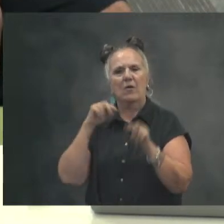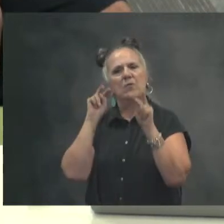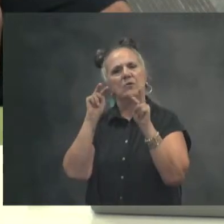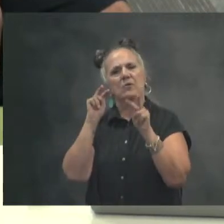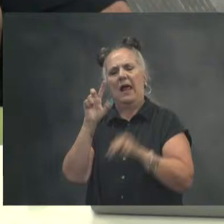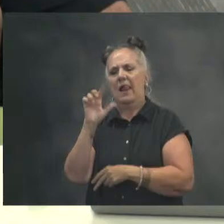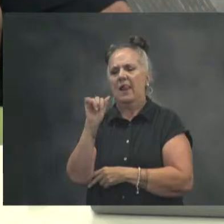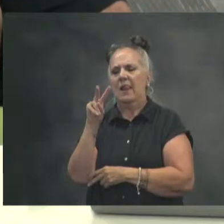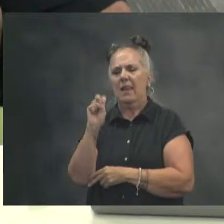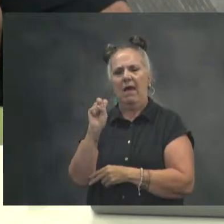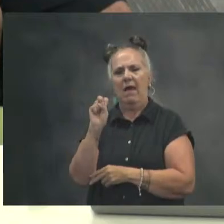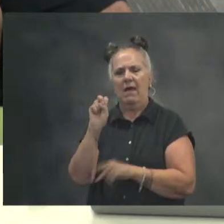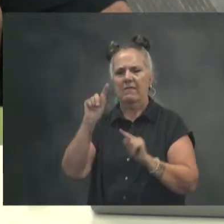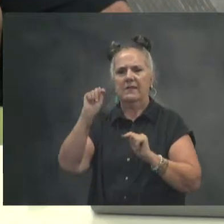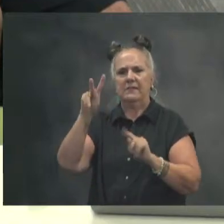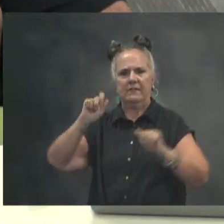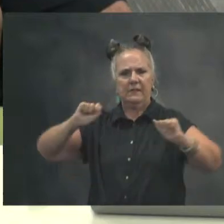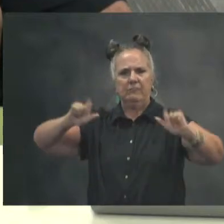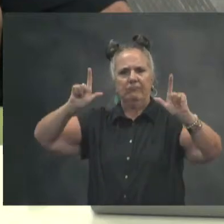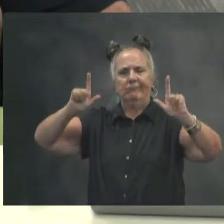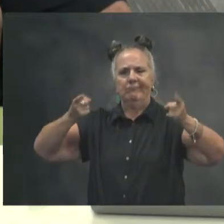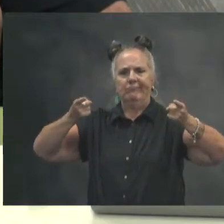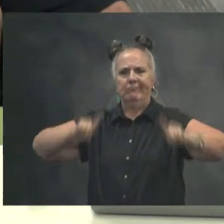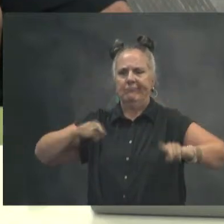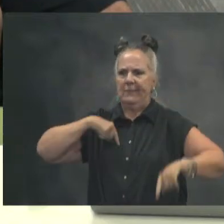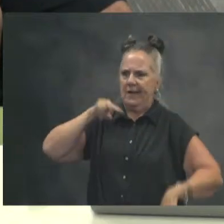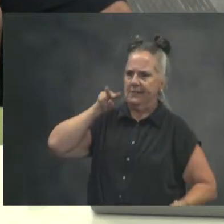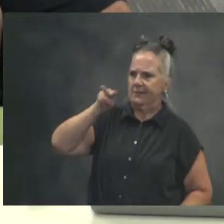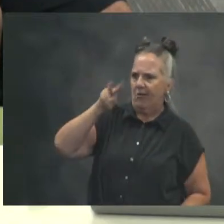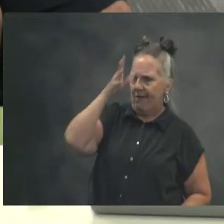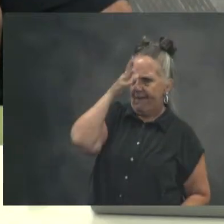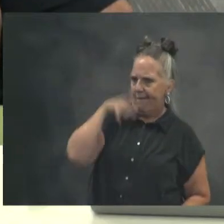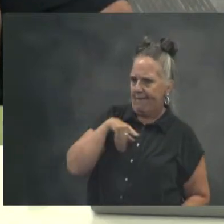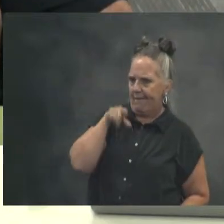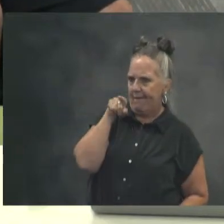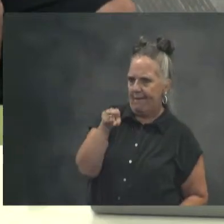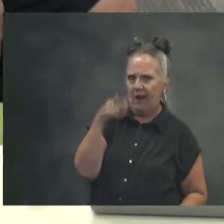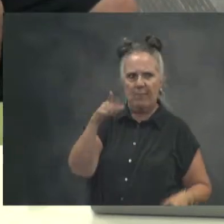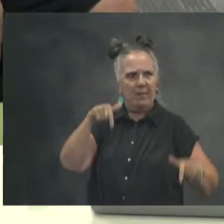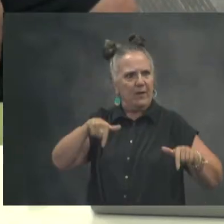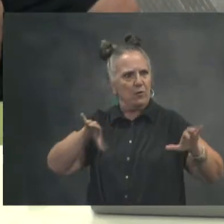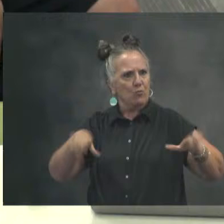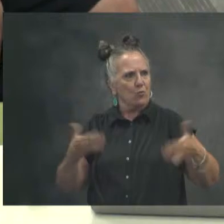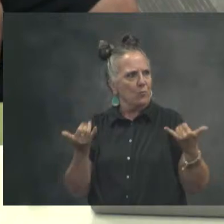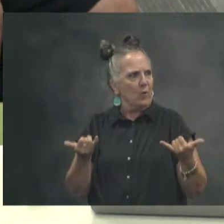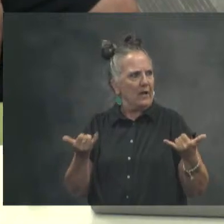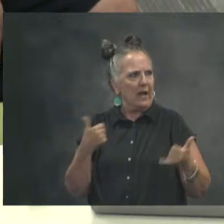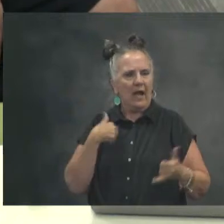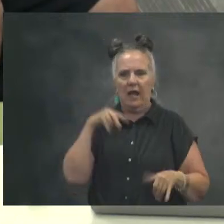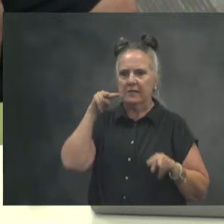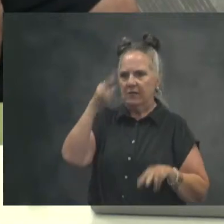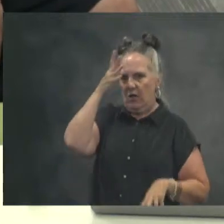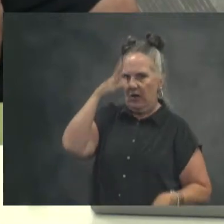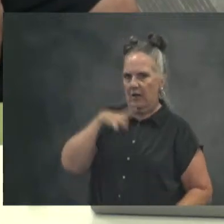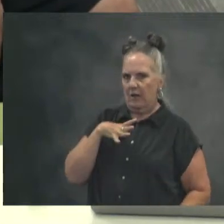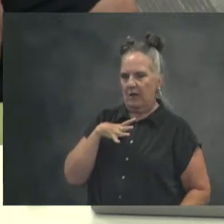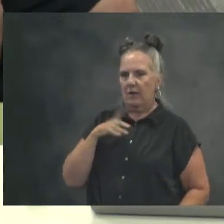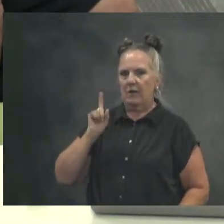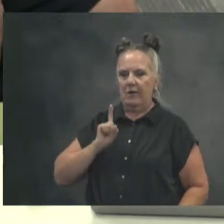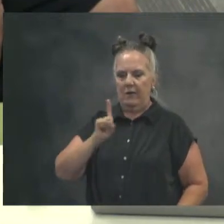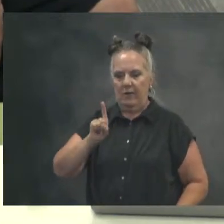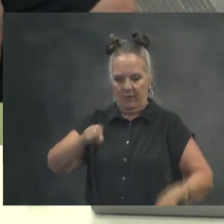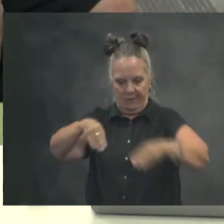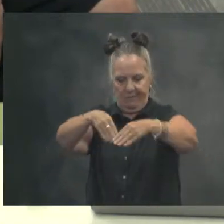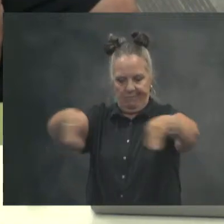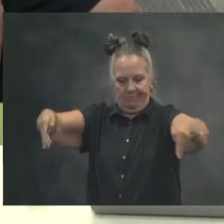a live stream take place, and I saw a guy, he might be in the room right now, I'm not sure, but I saw a guy come to a podium like